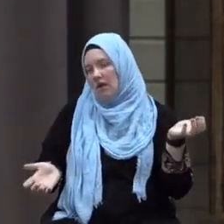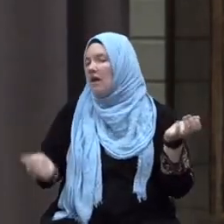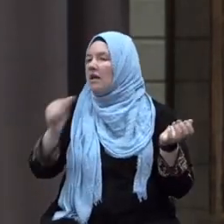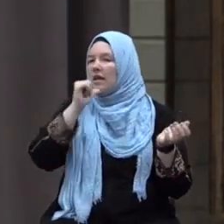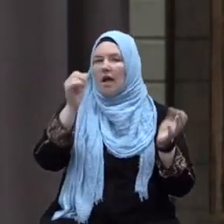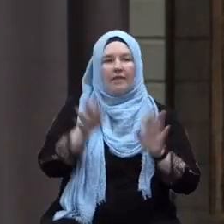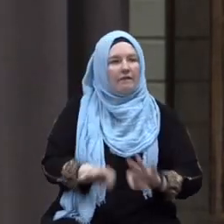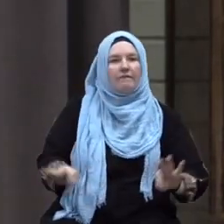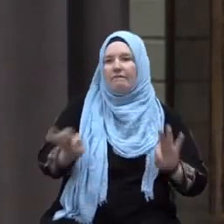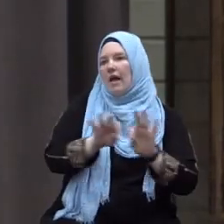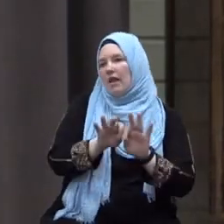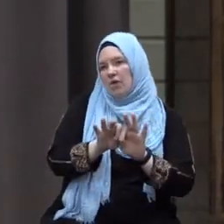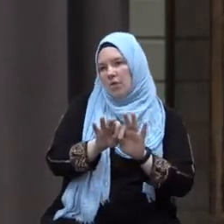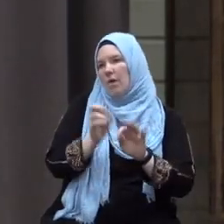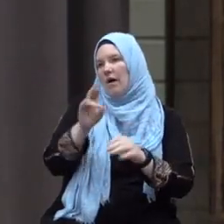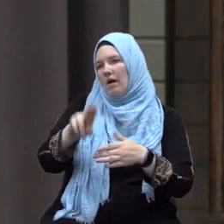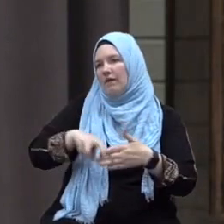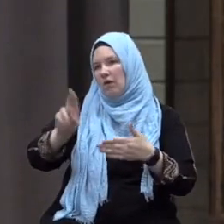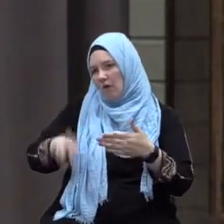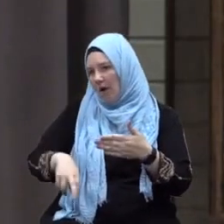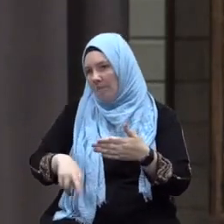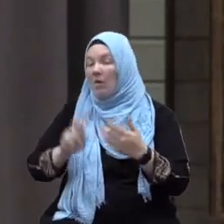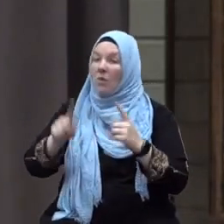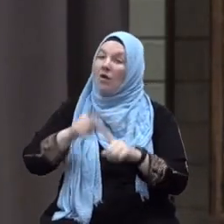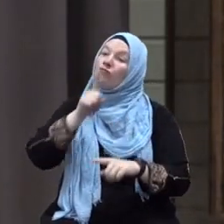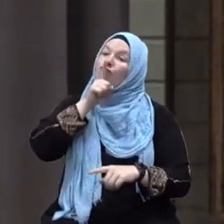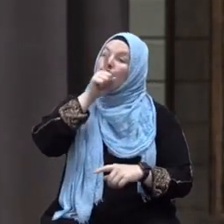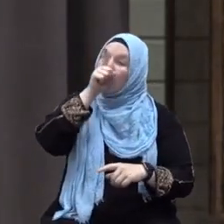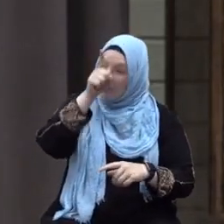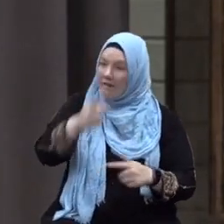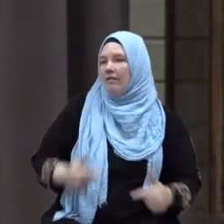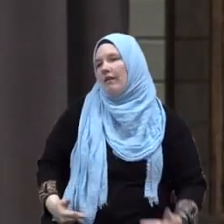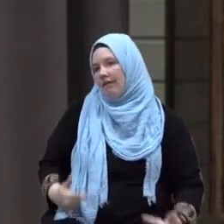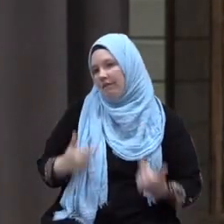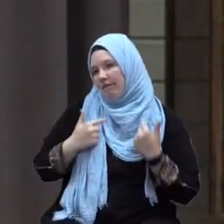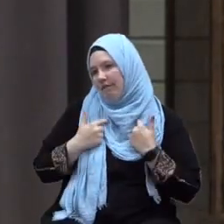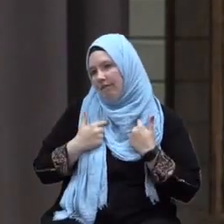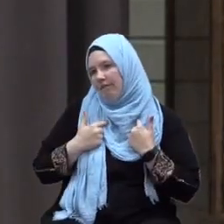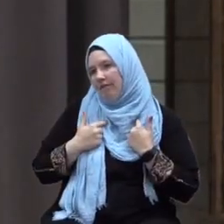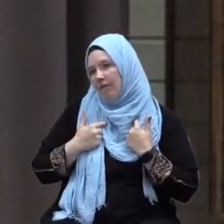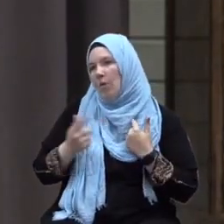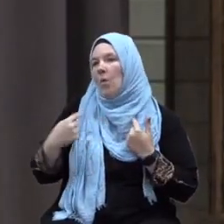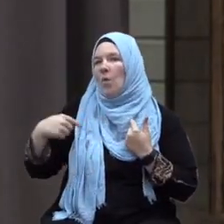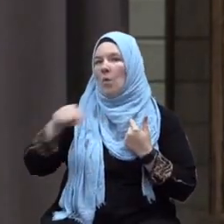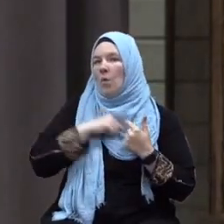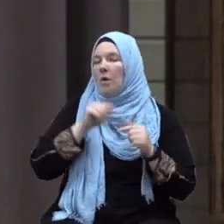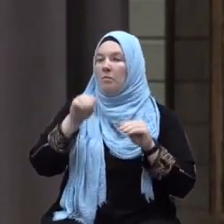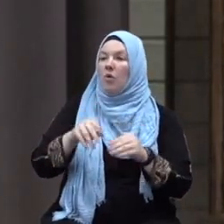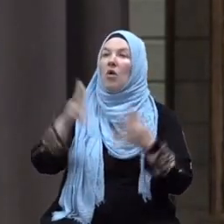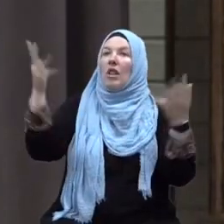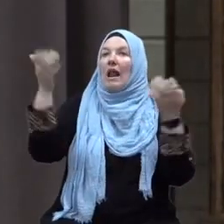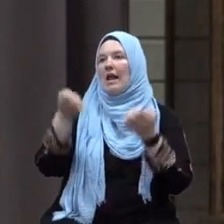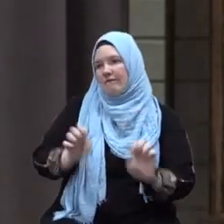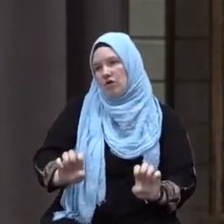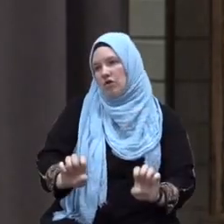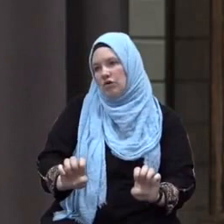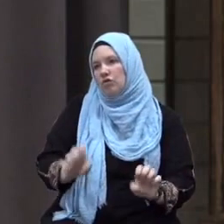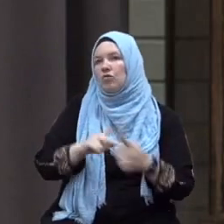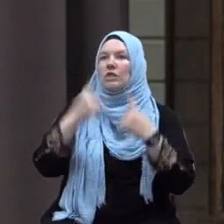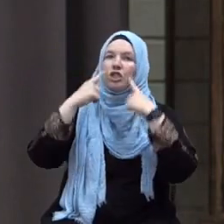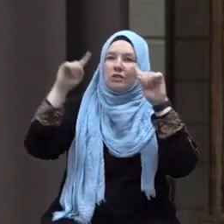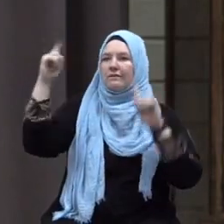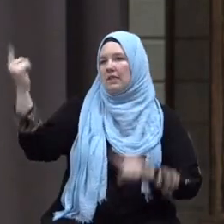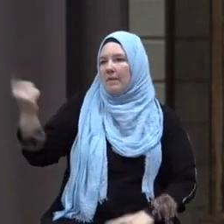the value of the outcome. While in real material life, we put a lot of effort to